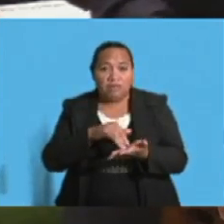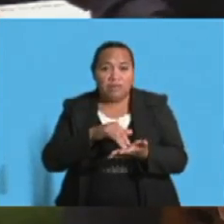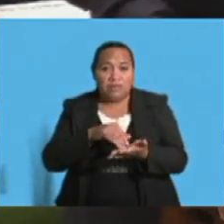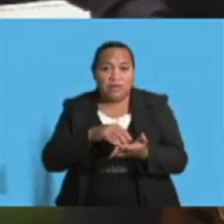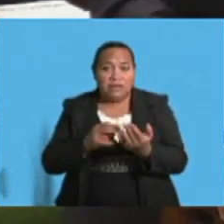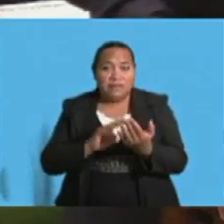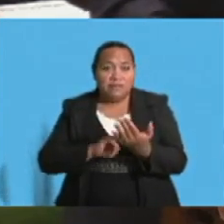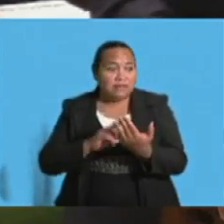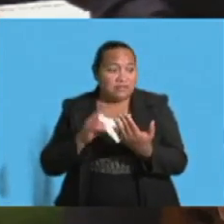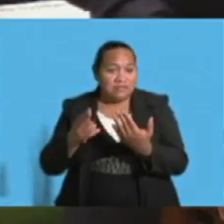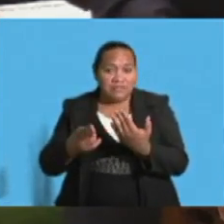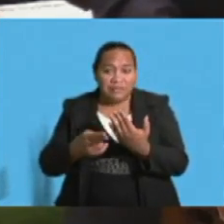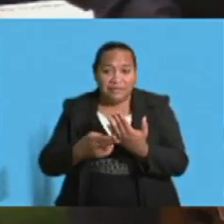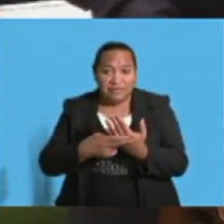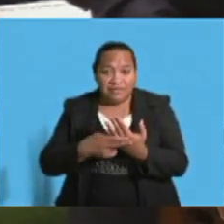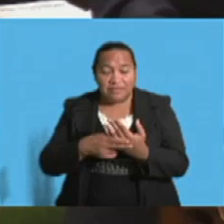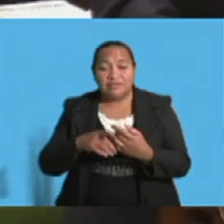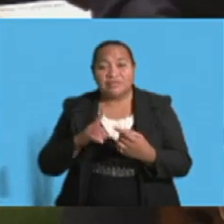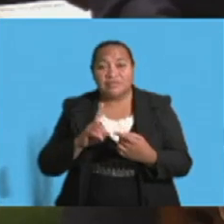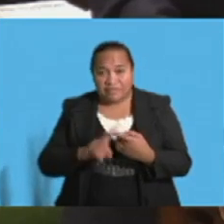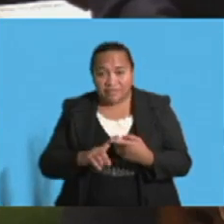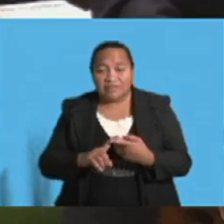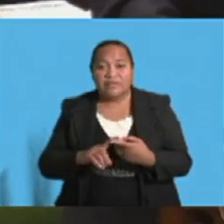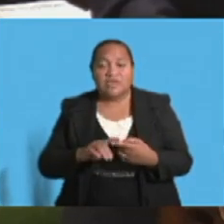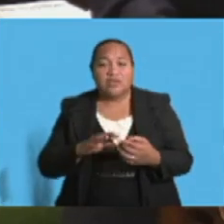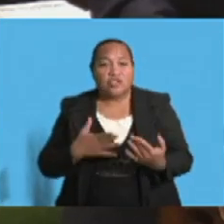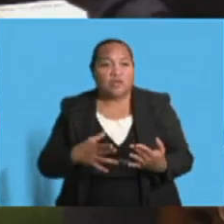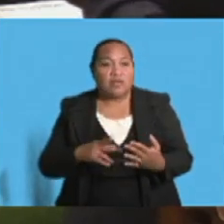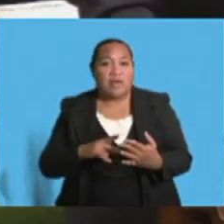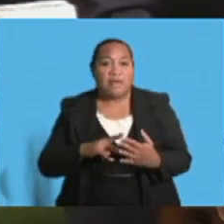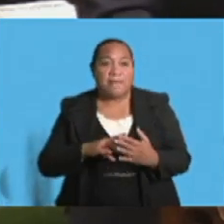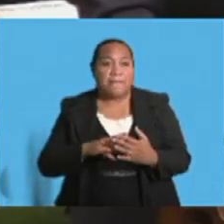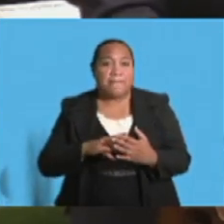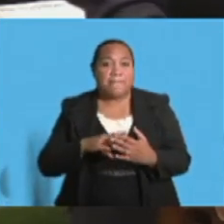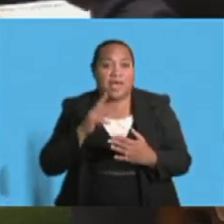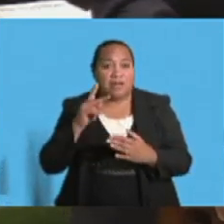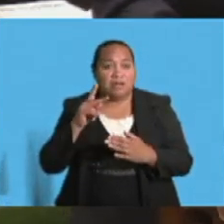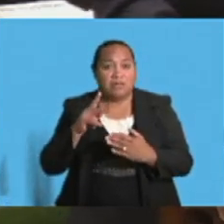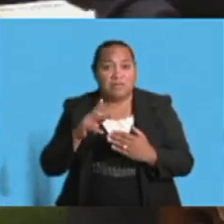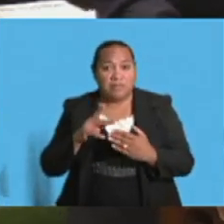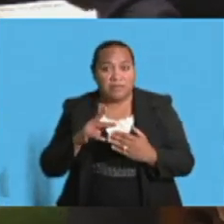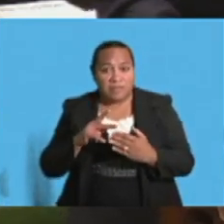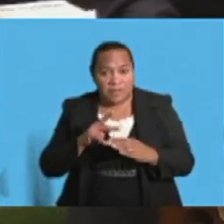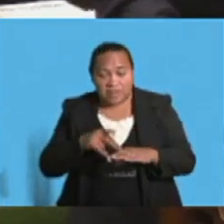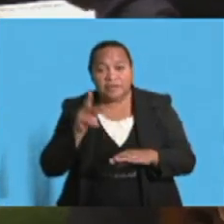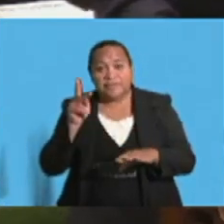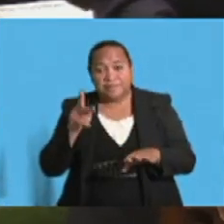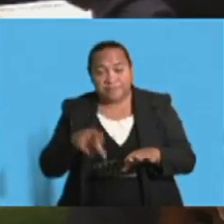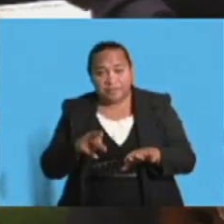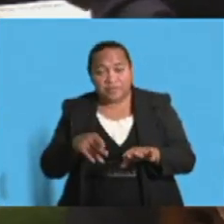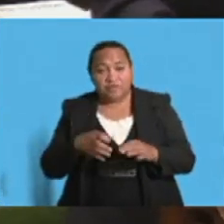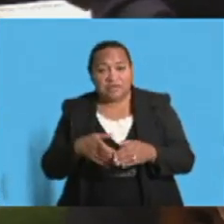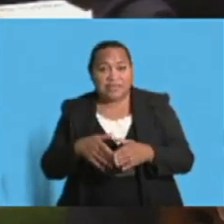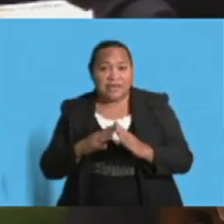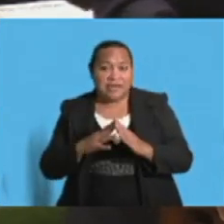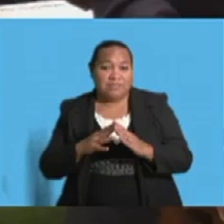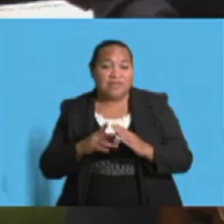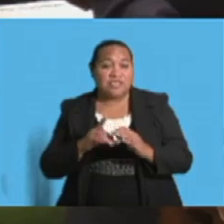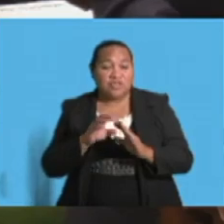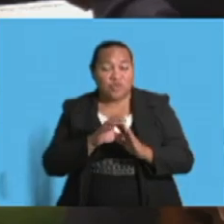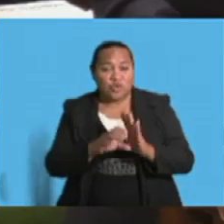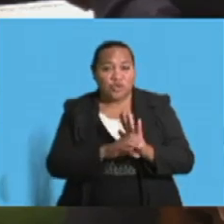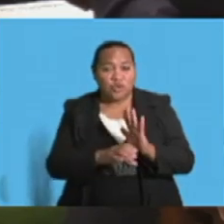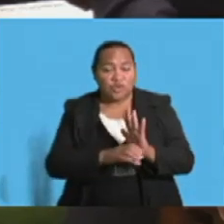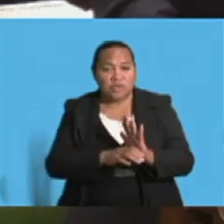Speaker, when we had the Parliament set up through the 2013 Constitution, and perhaps I, in my naivety,